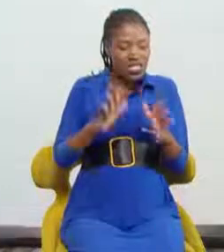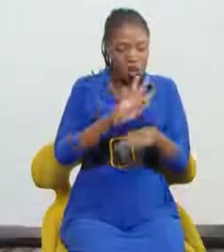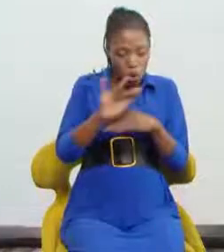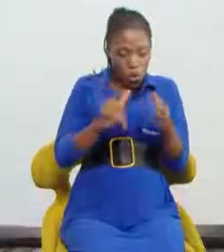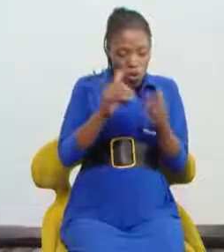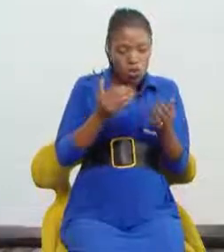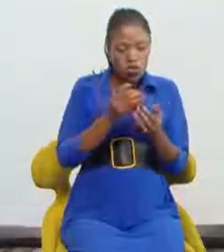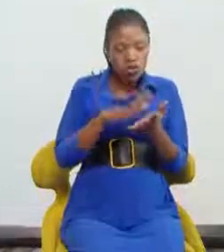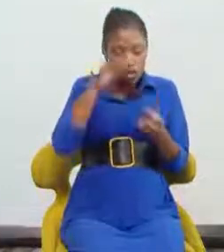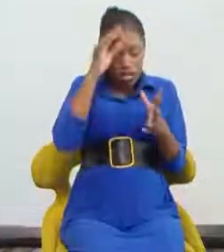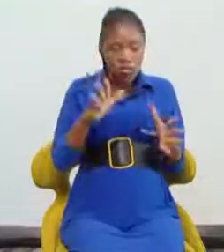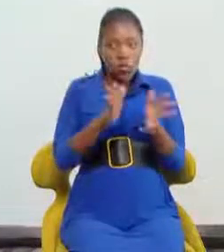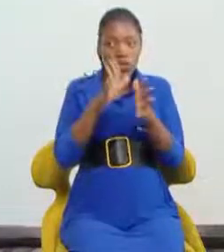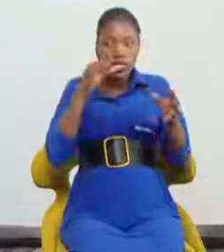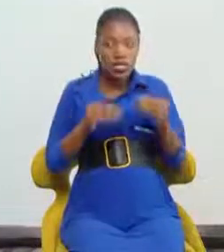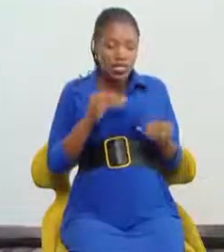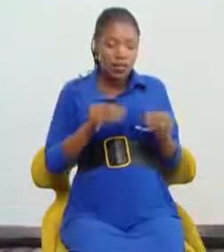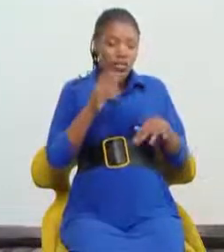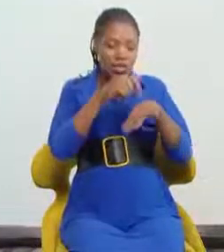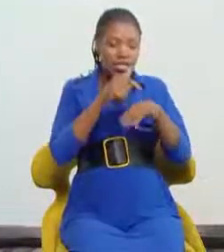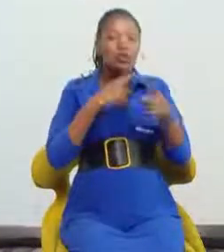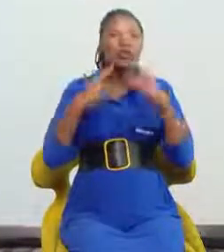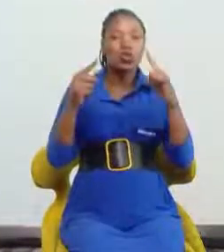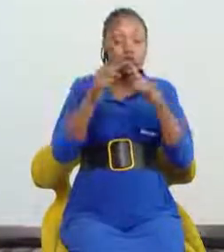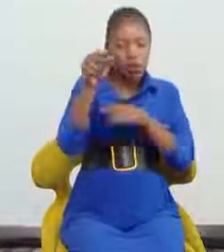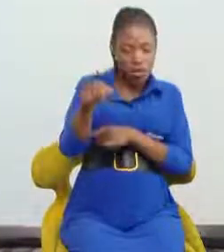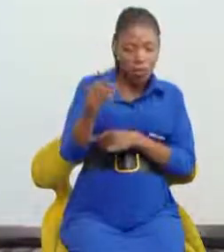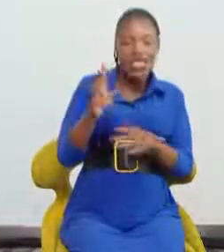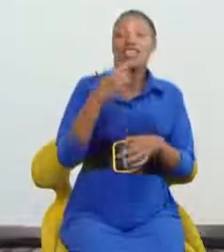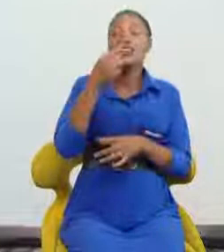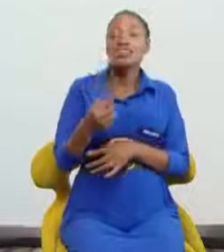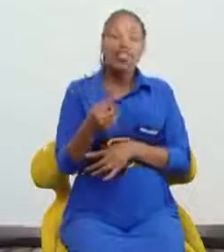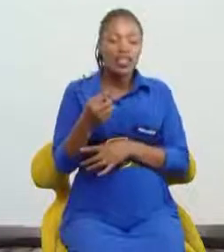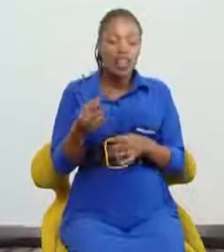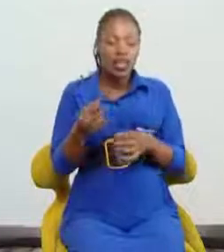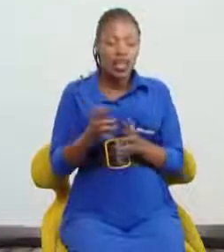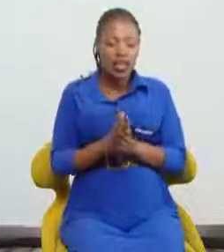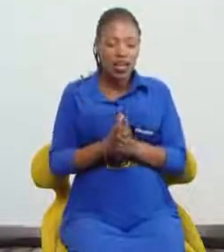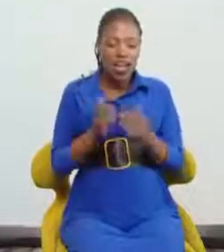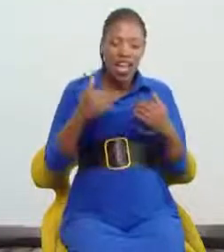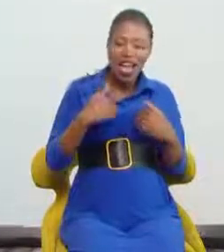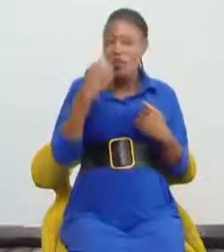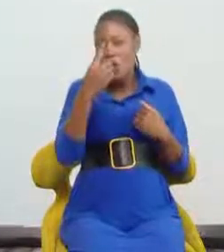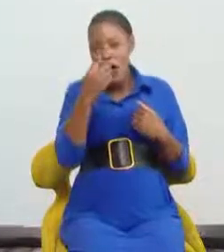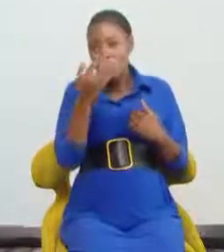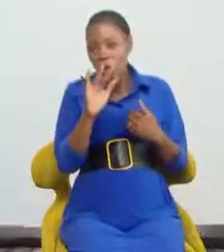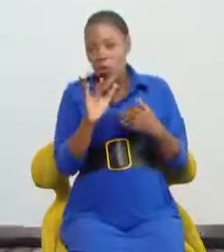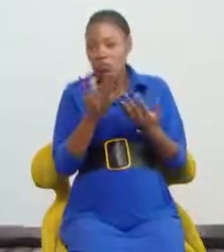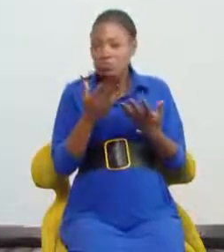students with disability, when we talk to them, they say that they have at least one or several teachers